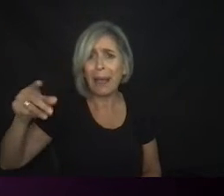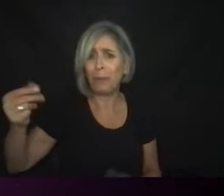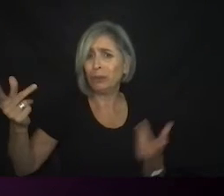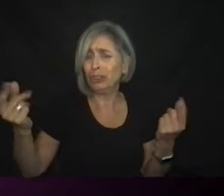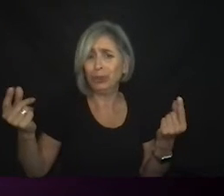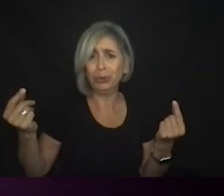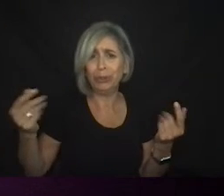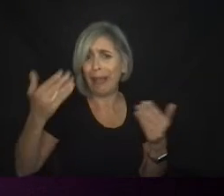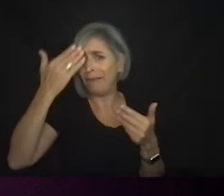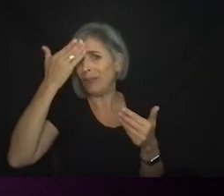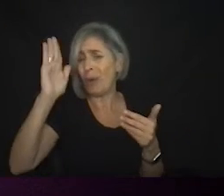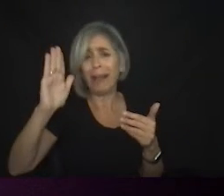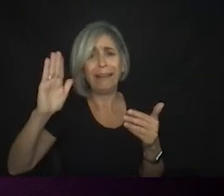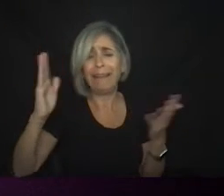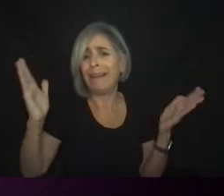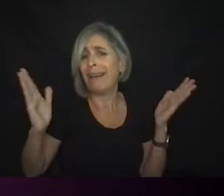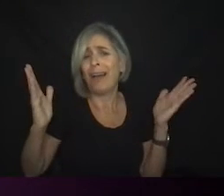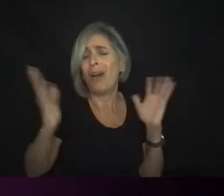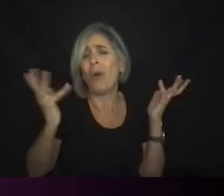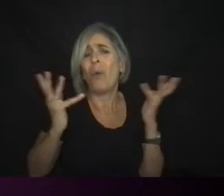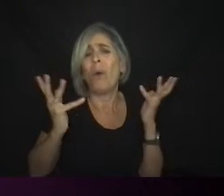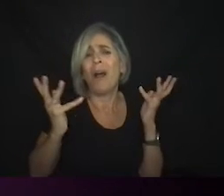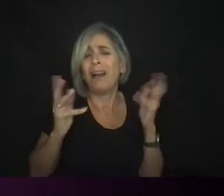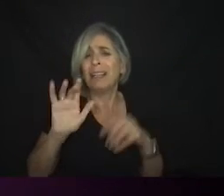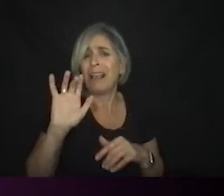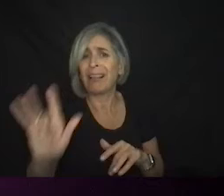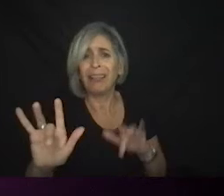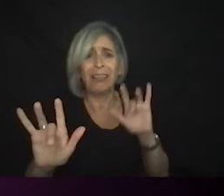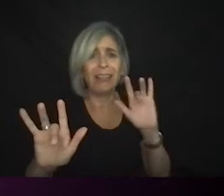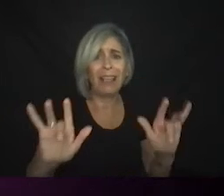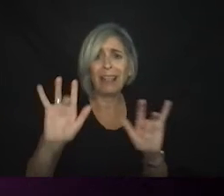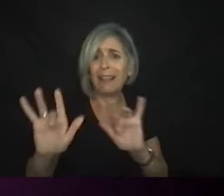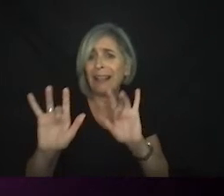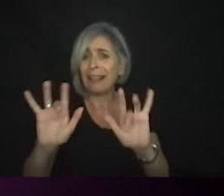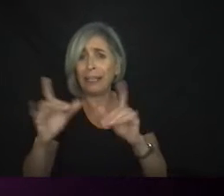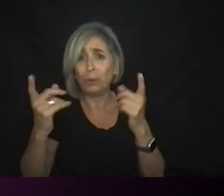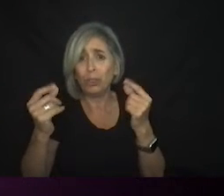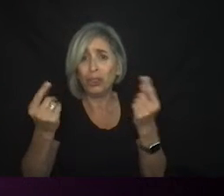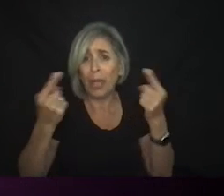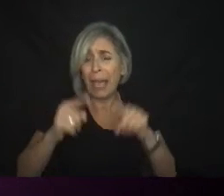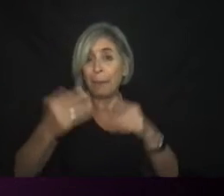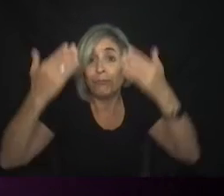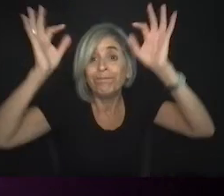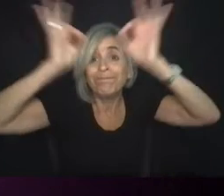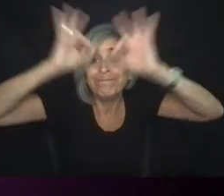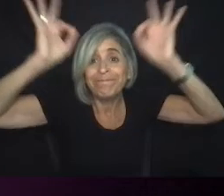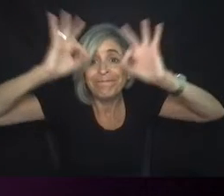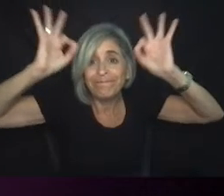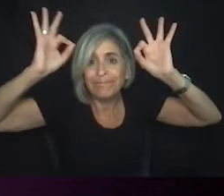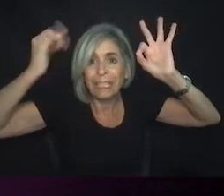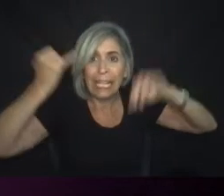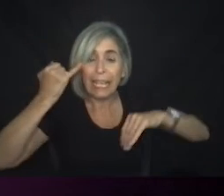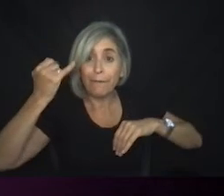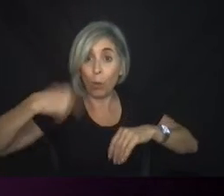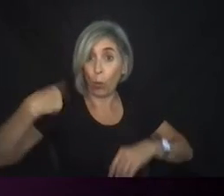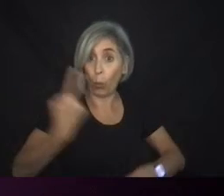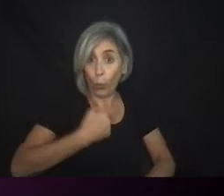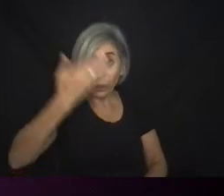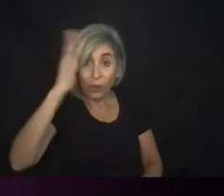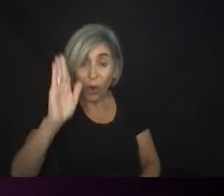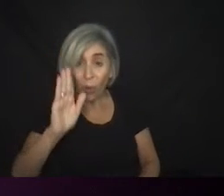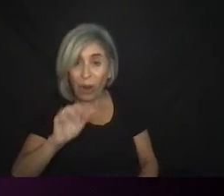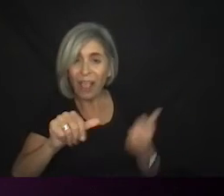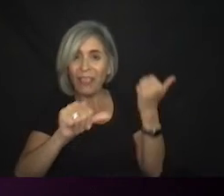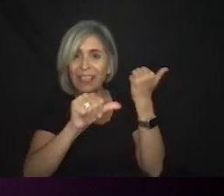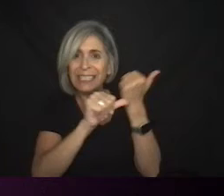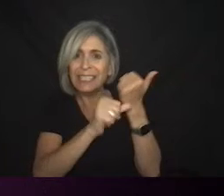what the hierarchy is. What does clicking this div do? We don't know, and if we don't know, the assistive